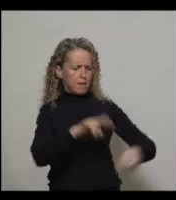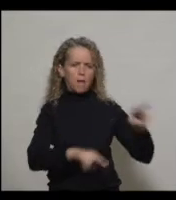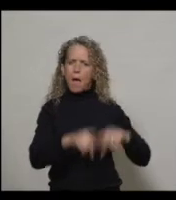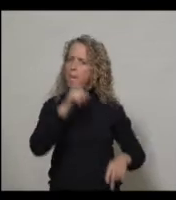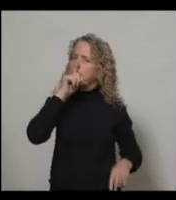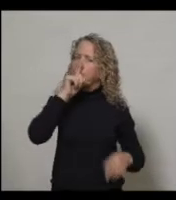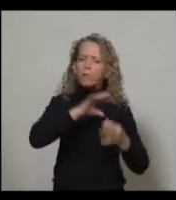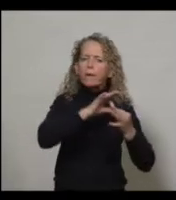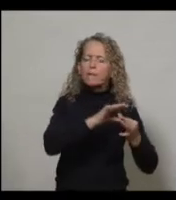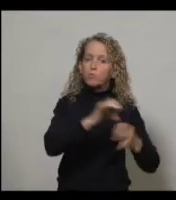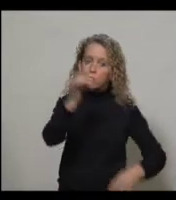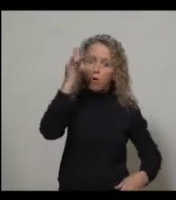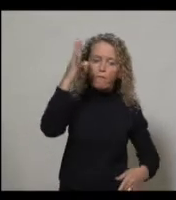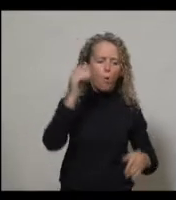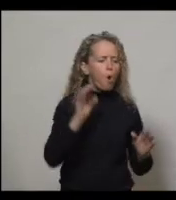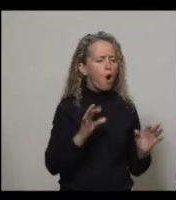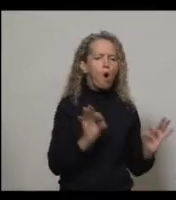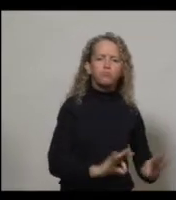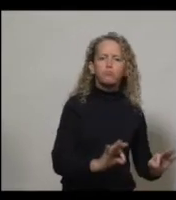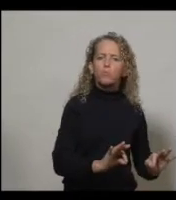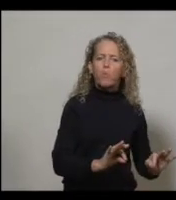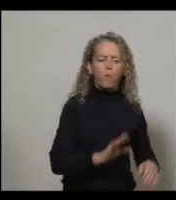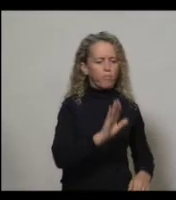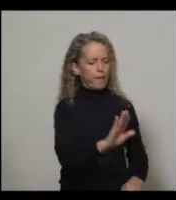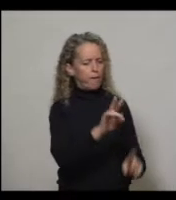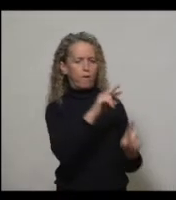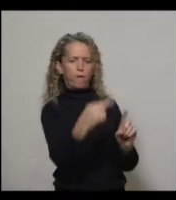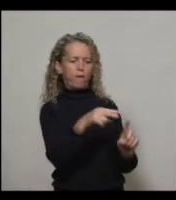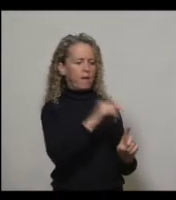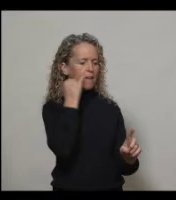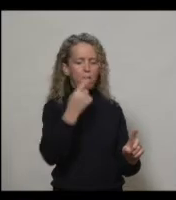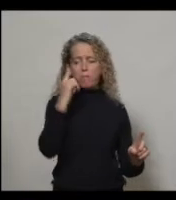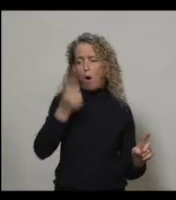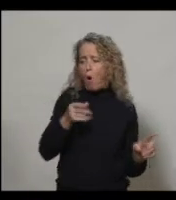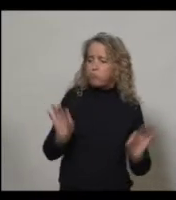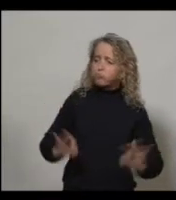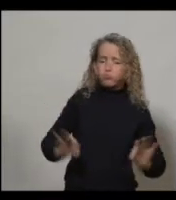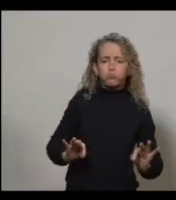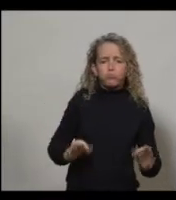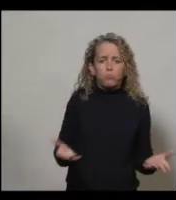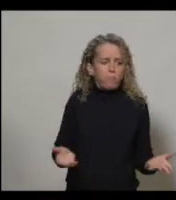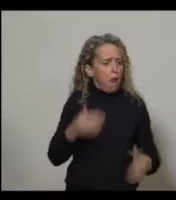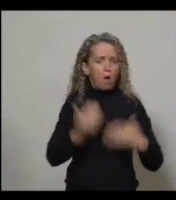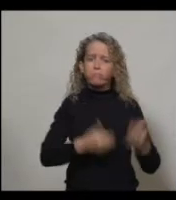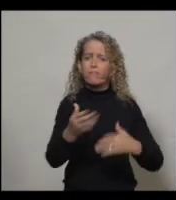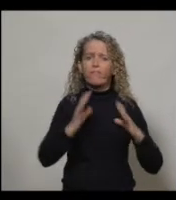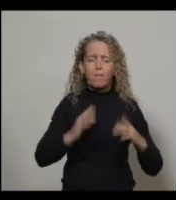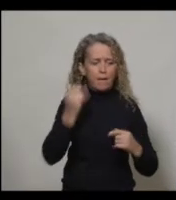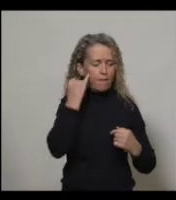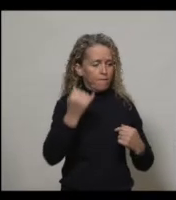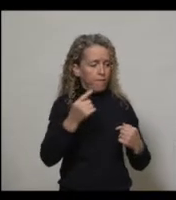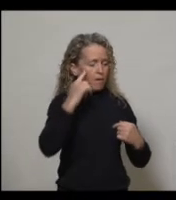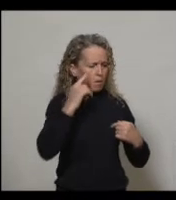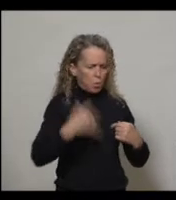the event that makes it traumatic, but it's a person's perception. So if they perceive it as traumatic, it is traumatic. And if they don't perceive it as traumatic, then it isn't to